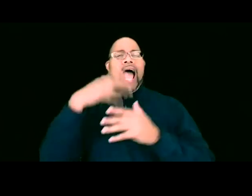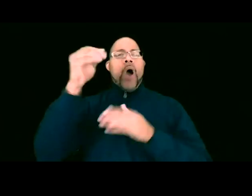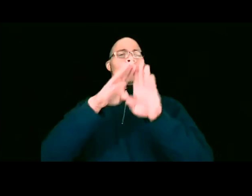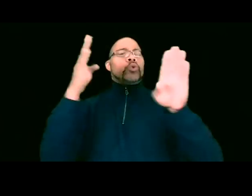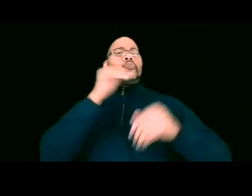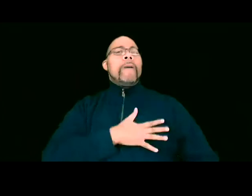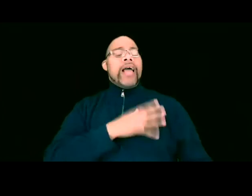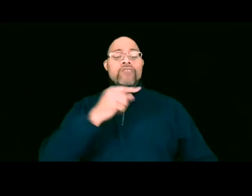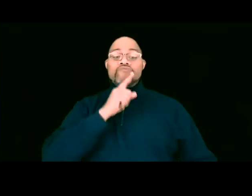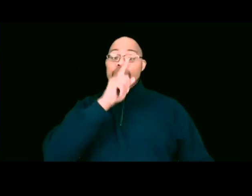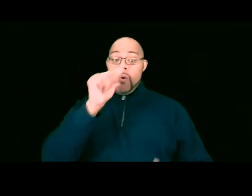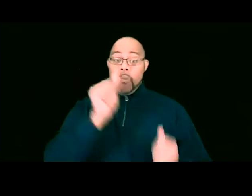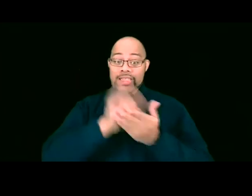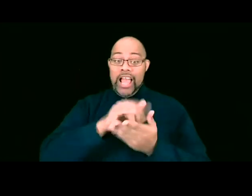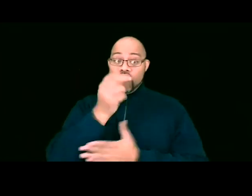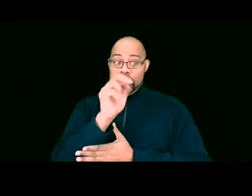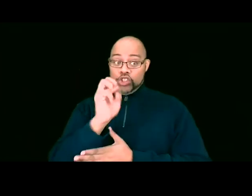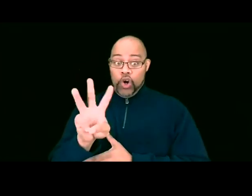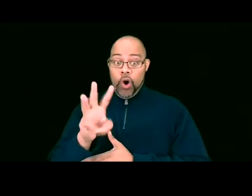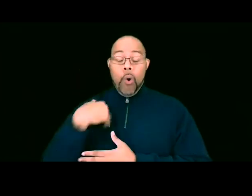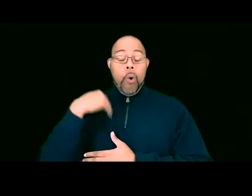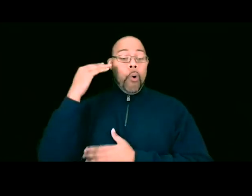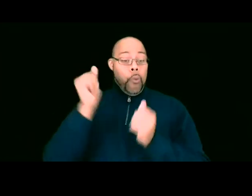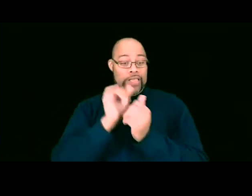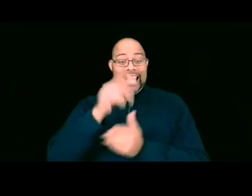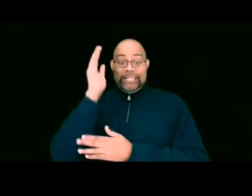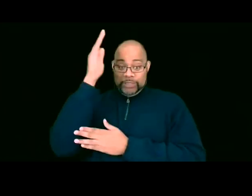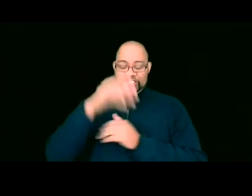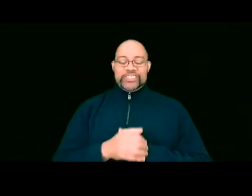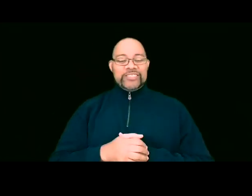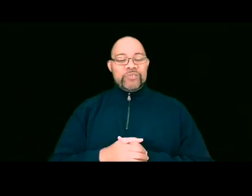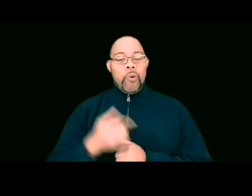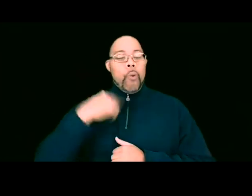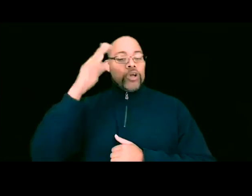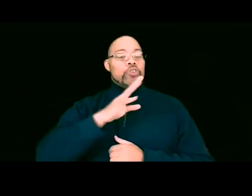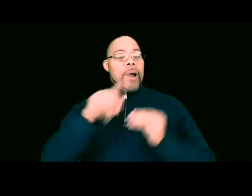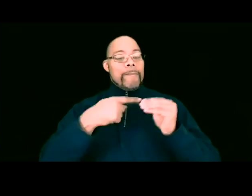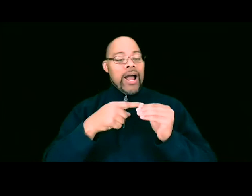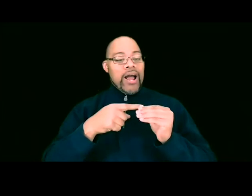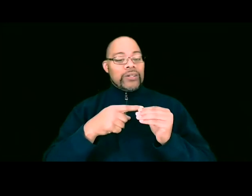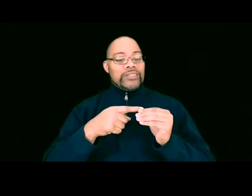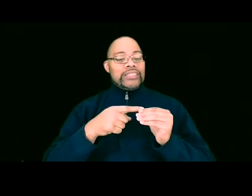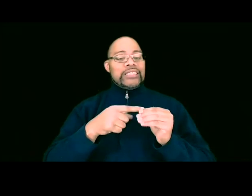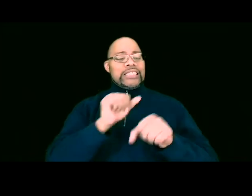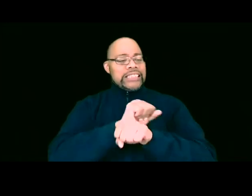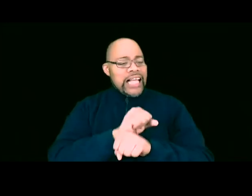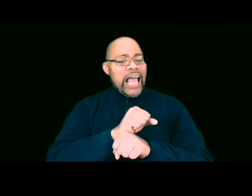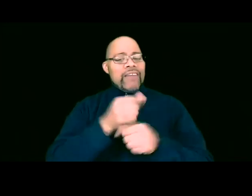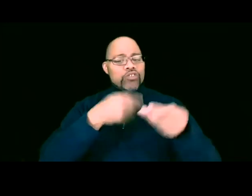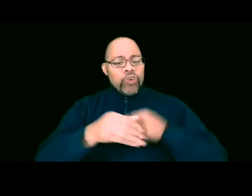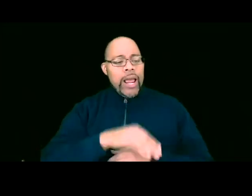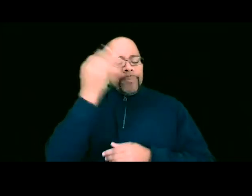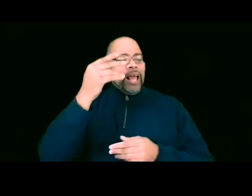Woman. And we're getting real with these Crenshaws, y'all. We're going to be with these keynotes, y'all. We're going to be talking about the South Atlantic slave